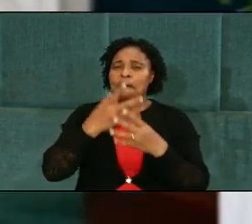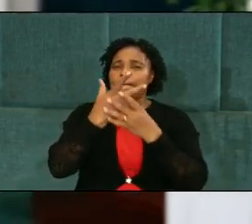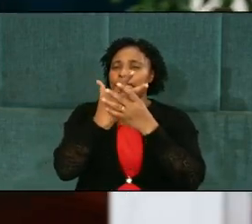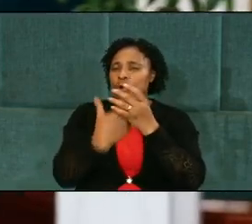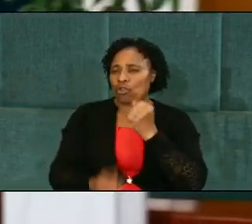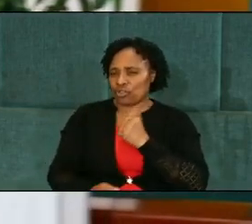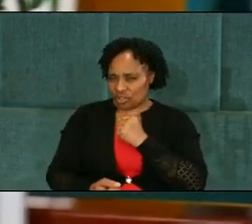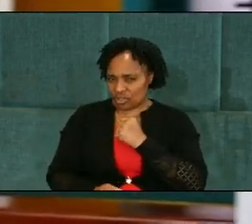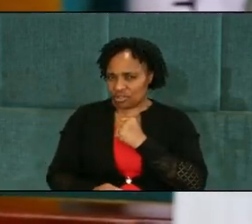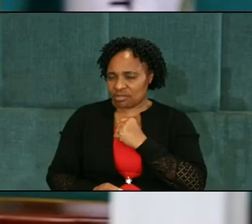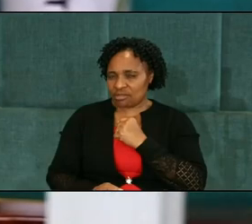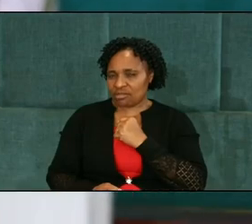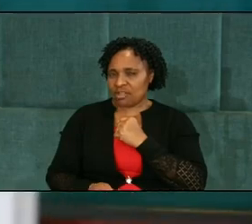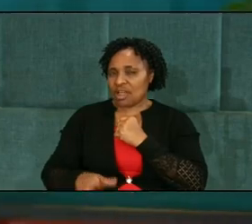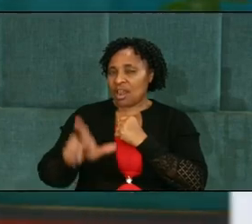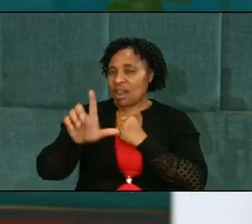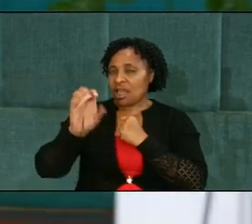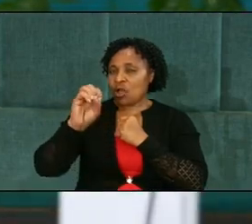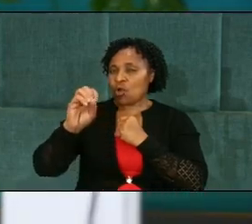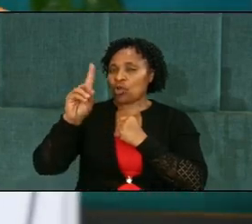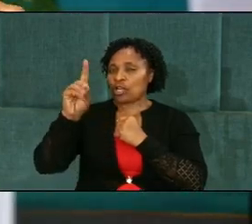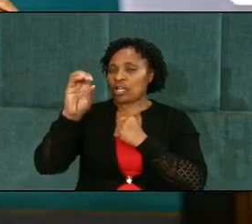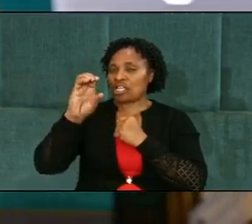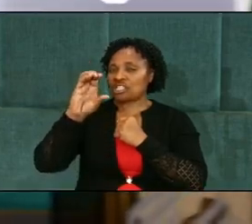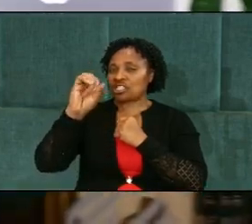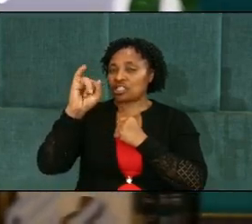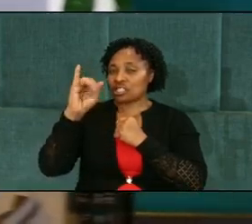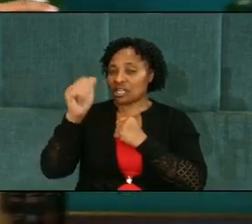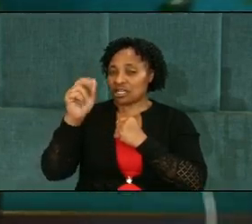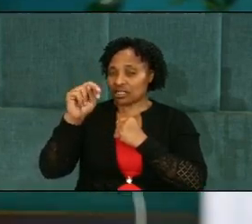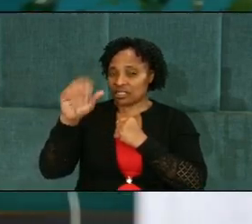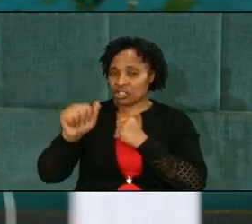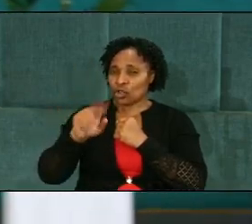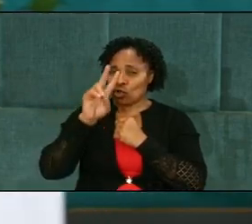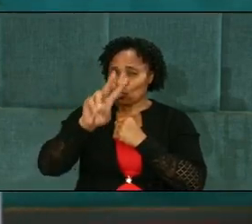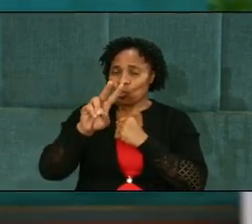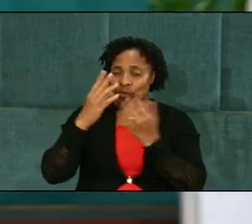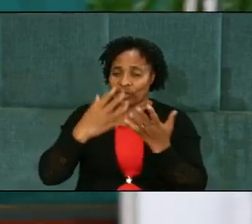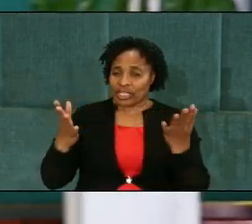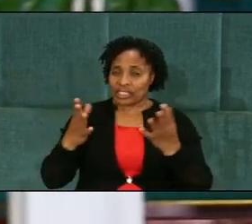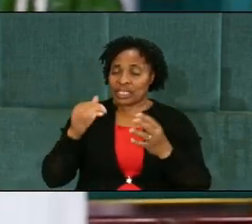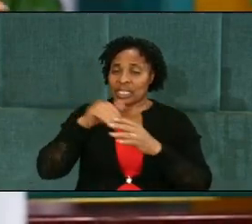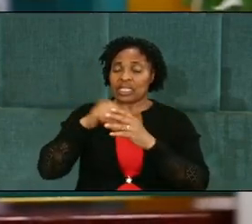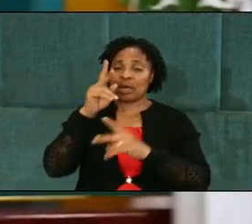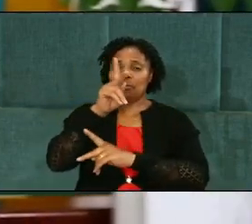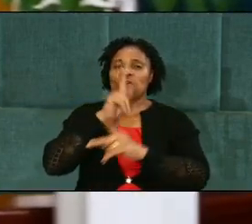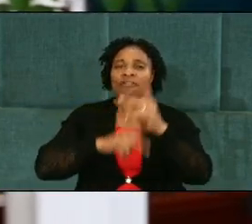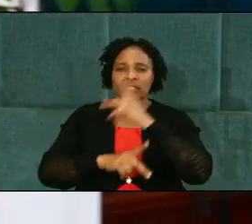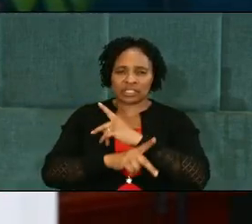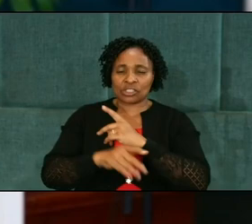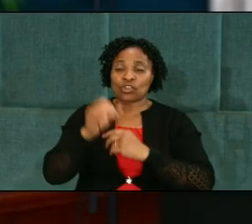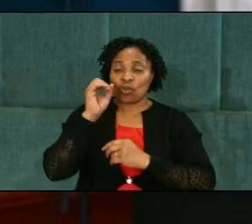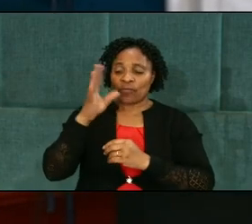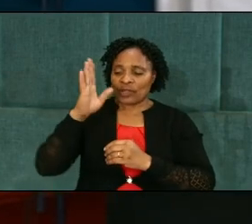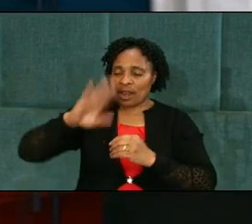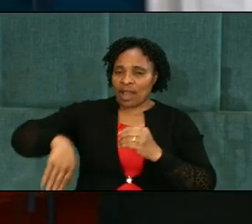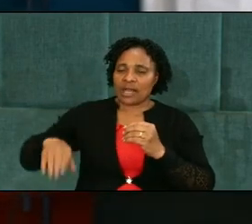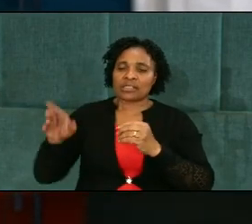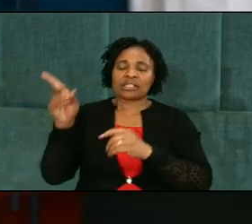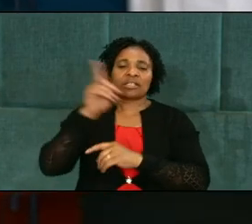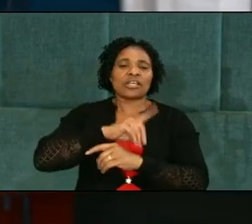both depictions, the two sets of prophetic depictions of the last day church,